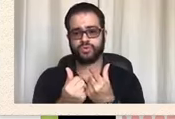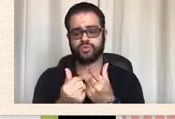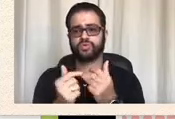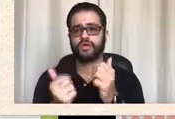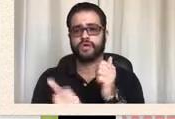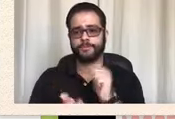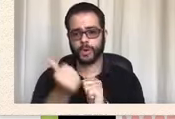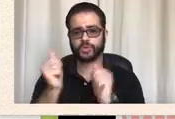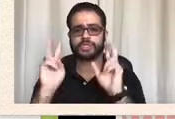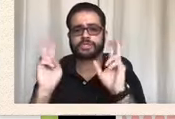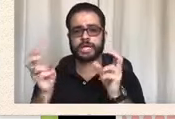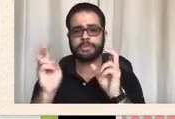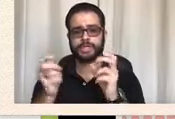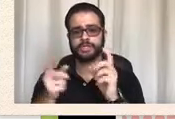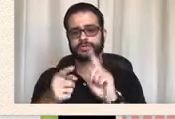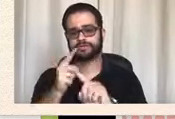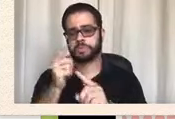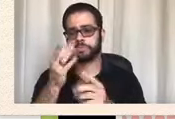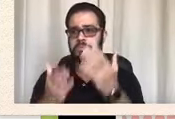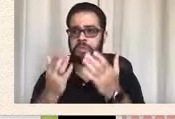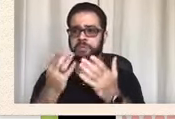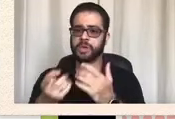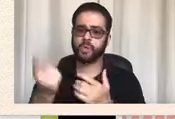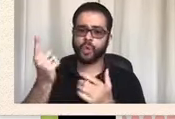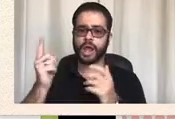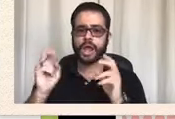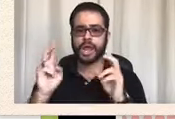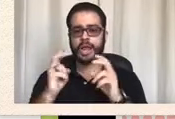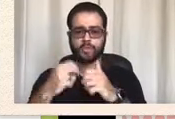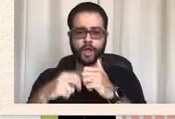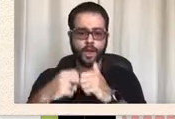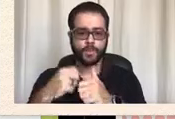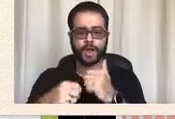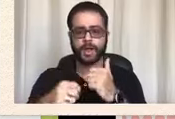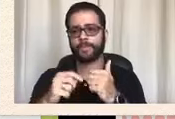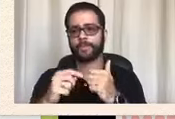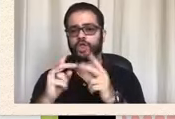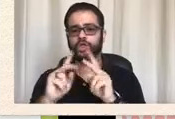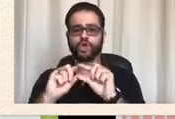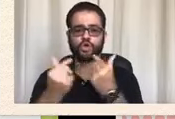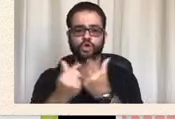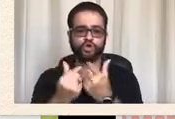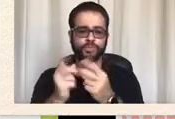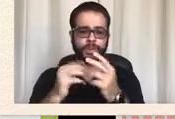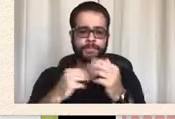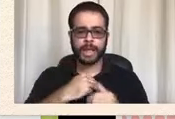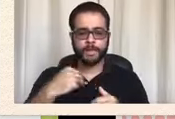that one of the group members is having. You know,